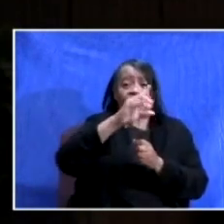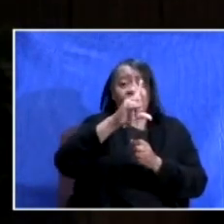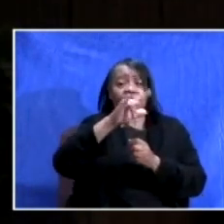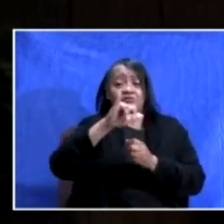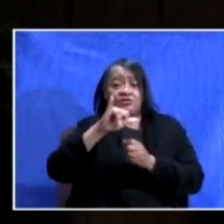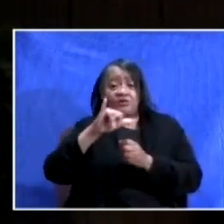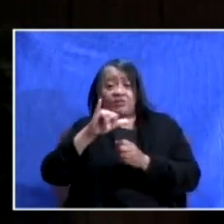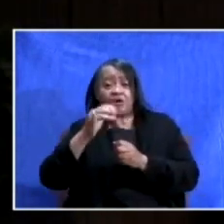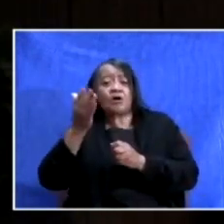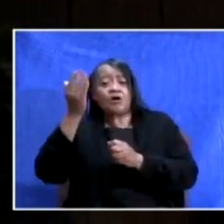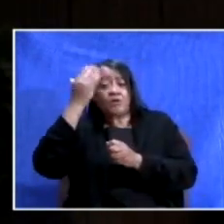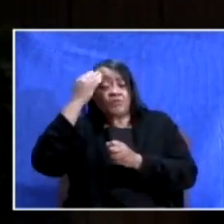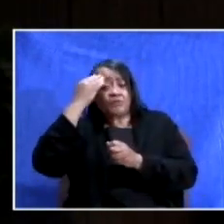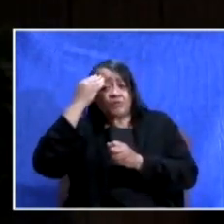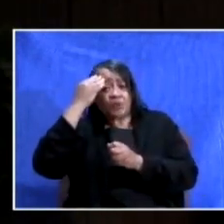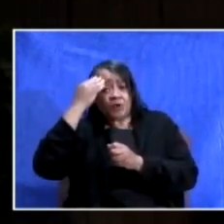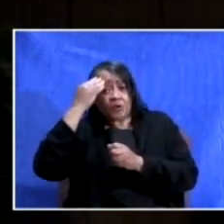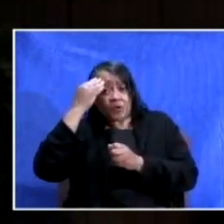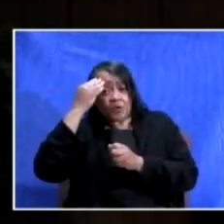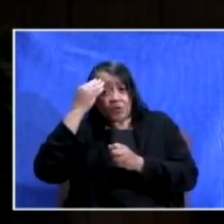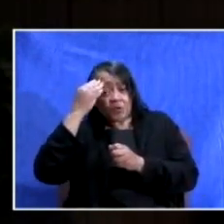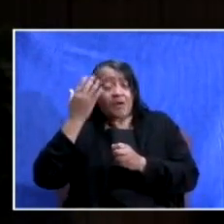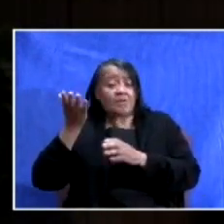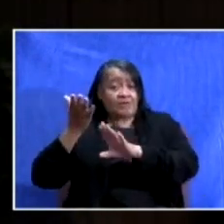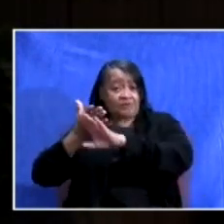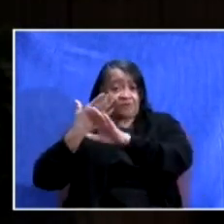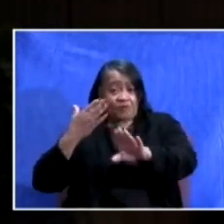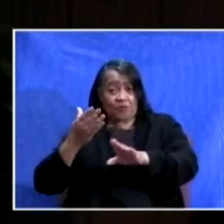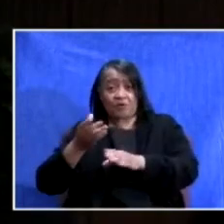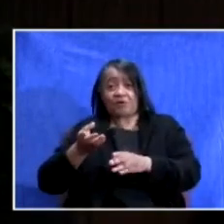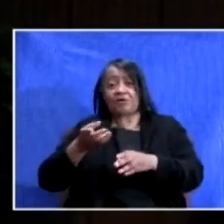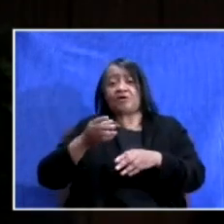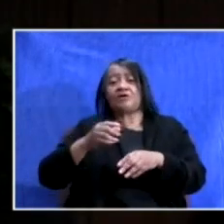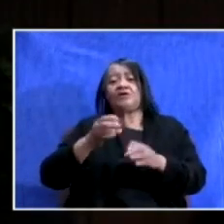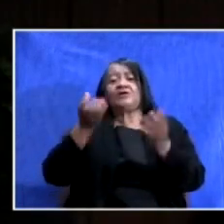worst decade for blacks in American history.